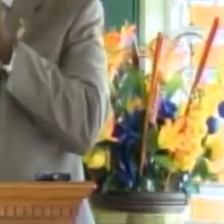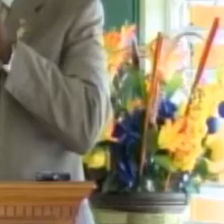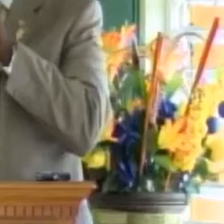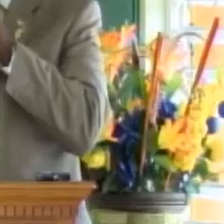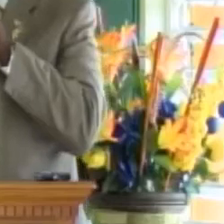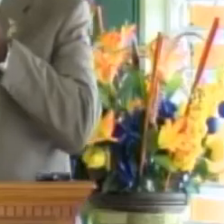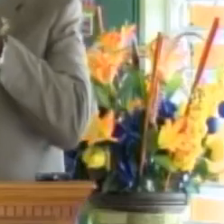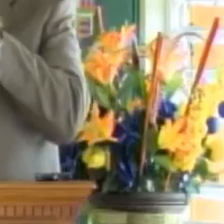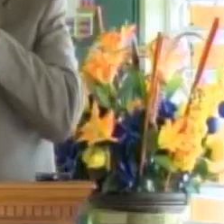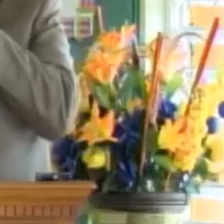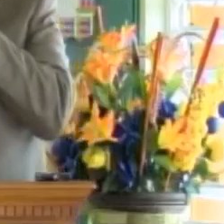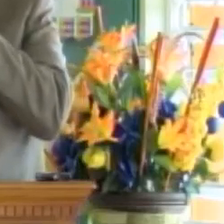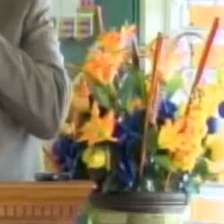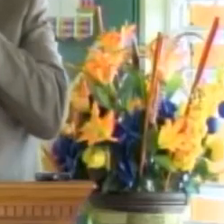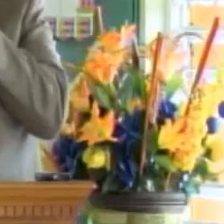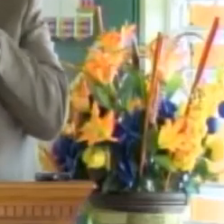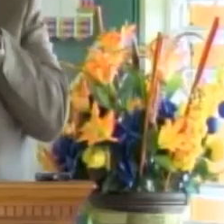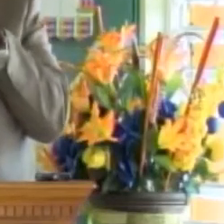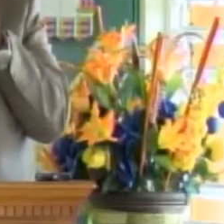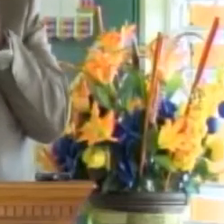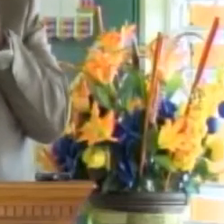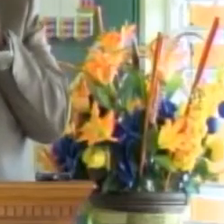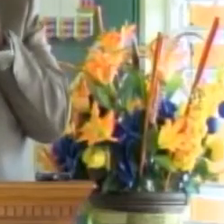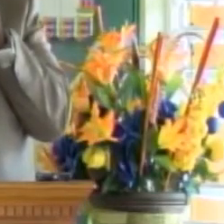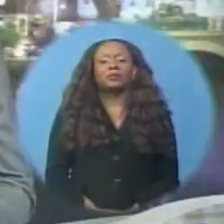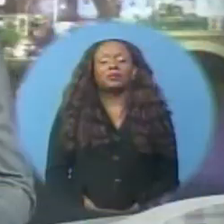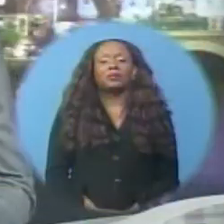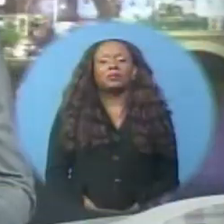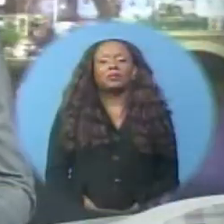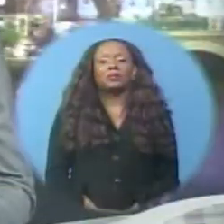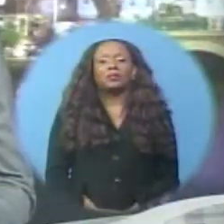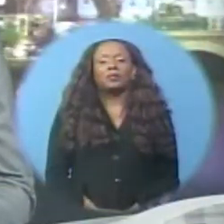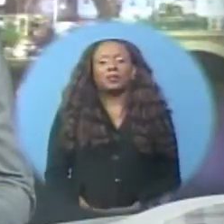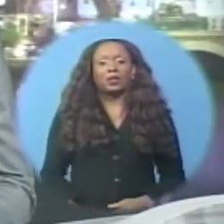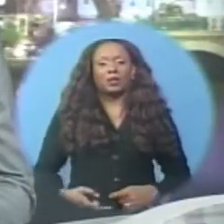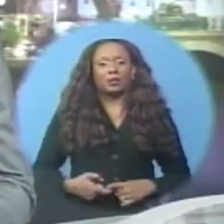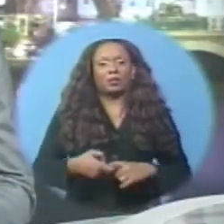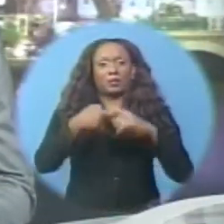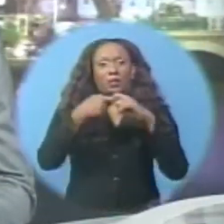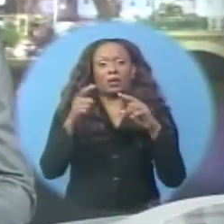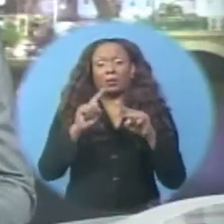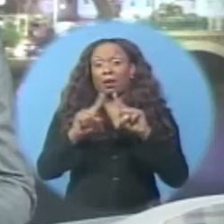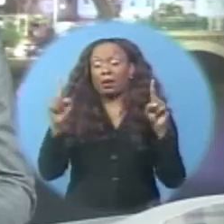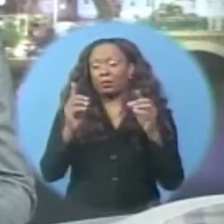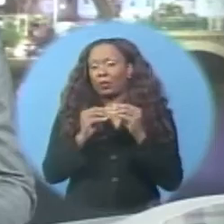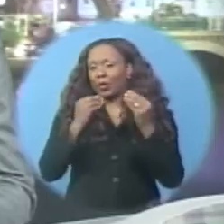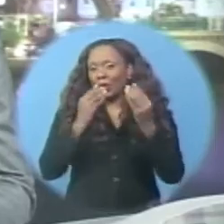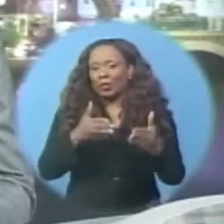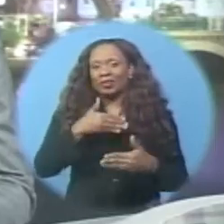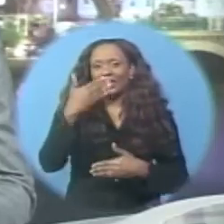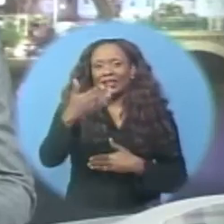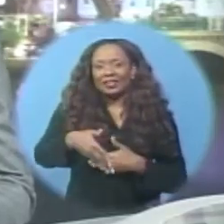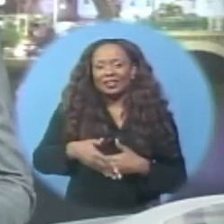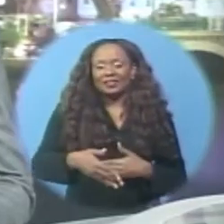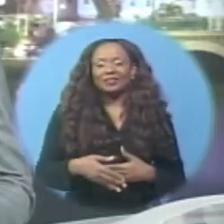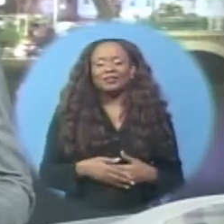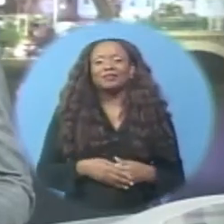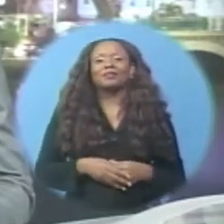best examples that you can possibly give. We take a pause here, but we'll have more news after the